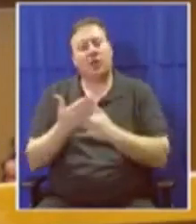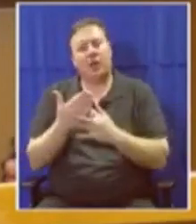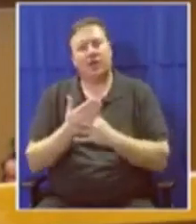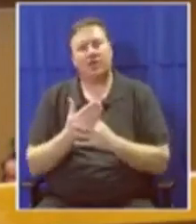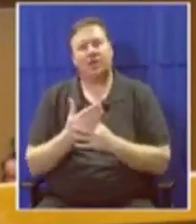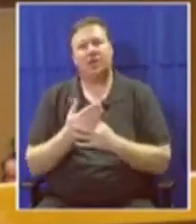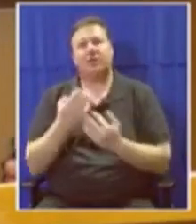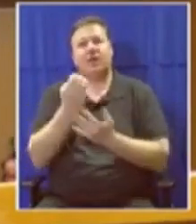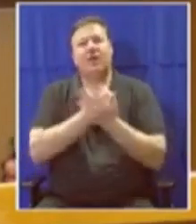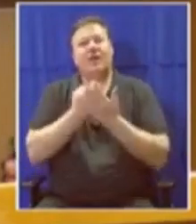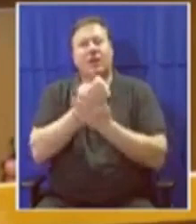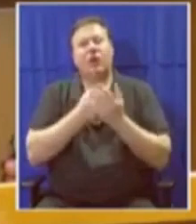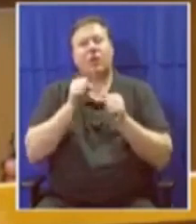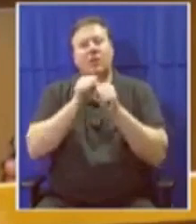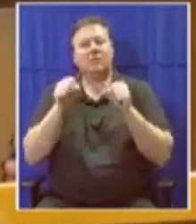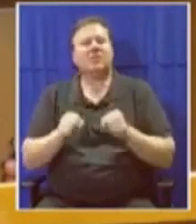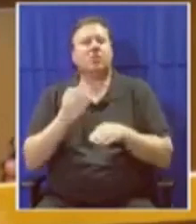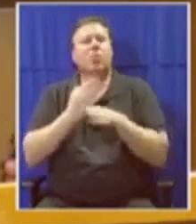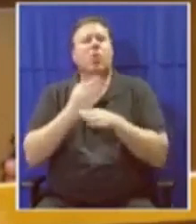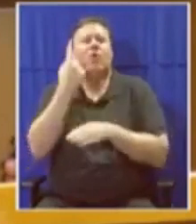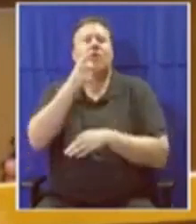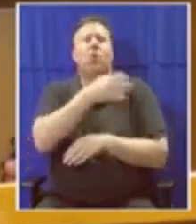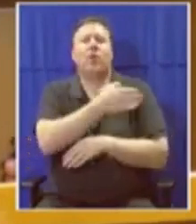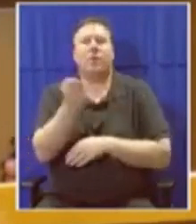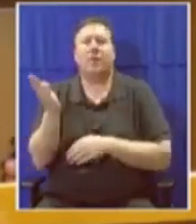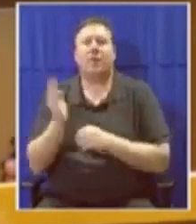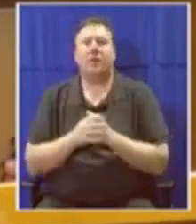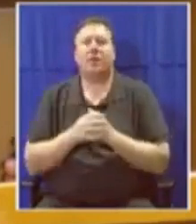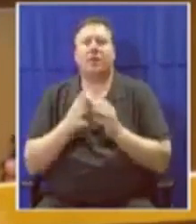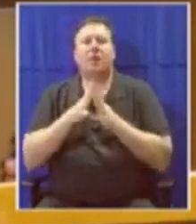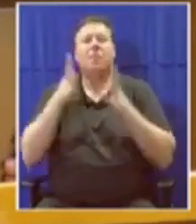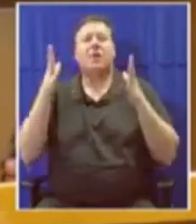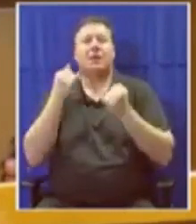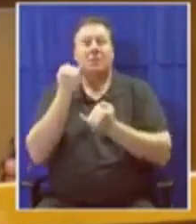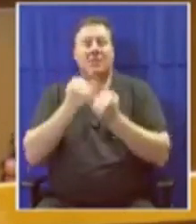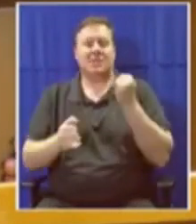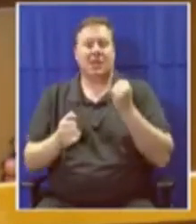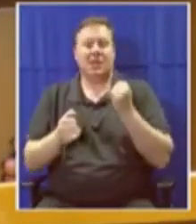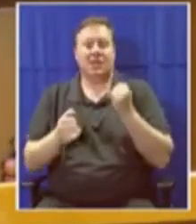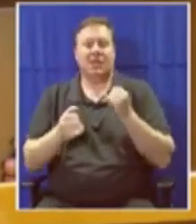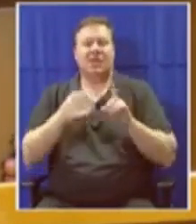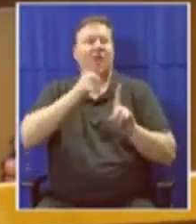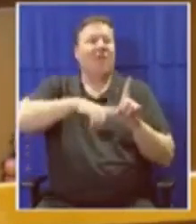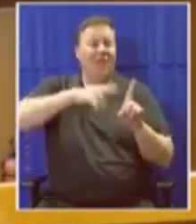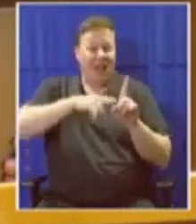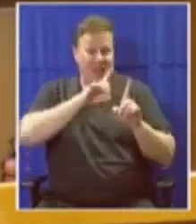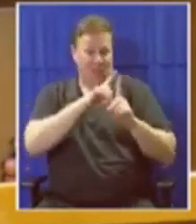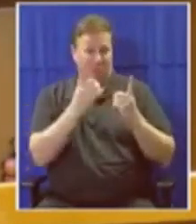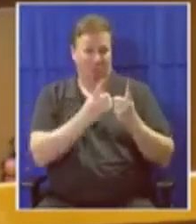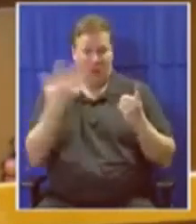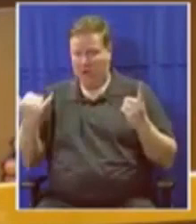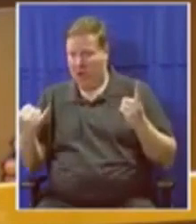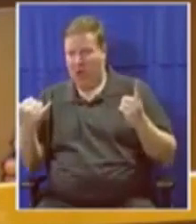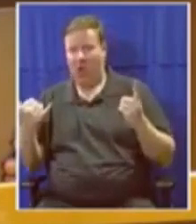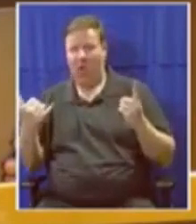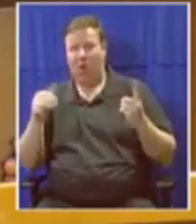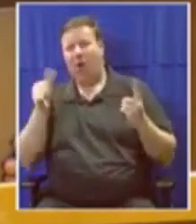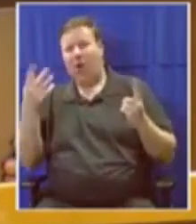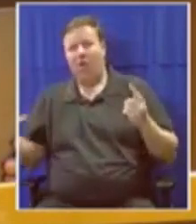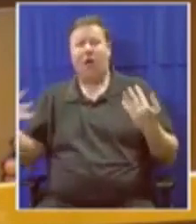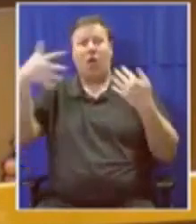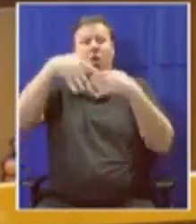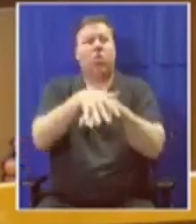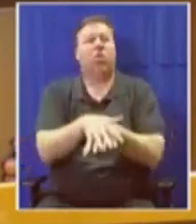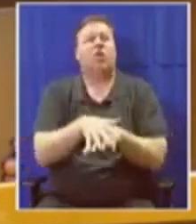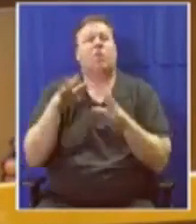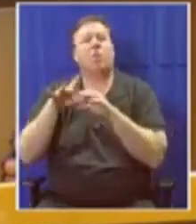an economic system that works for them. The biggest mistake was to combine an already failing department under an incompetent minister with